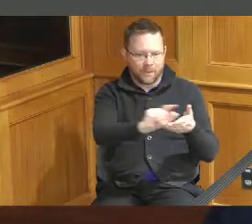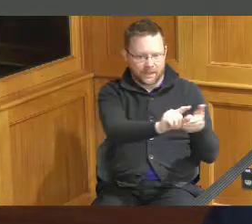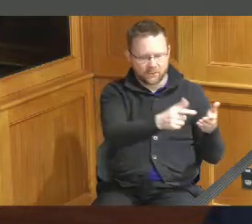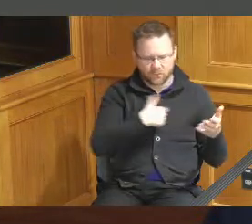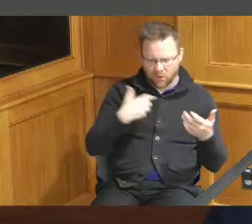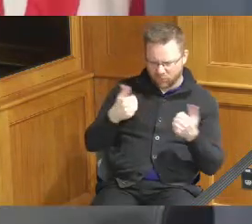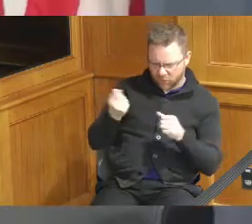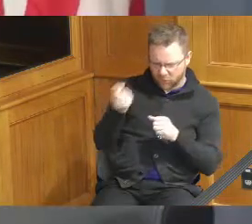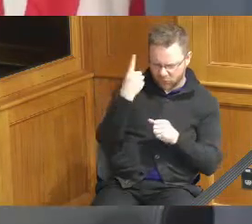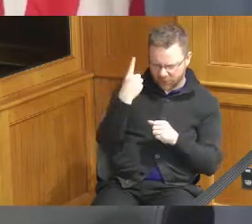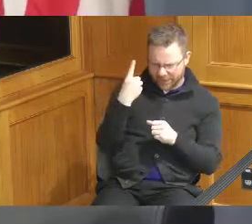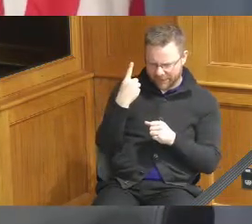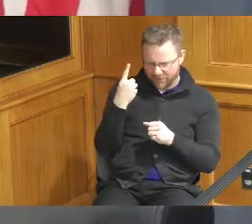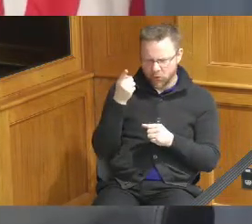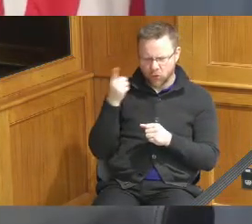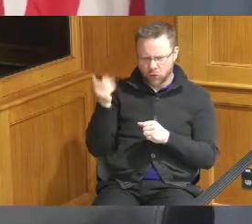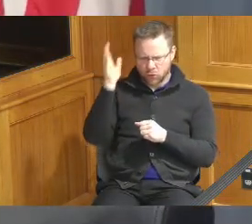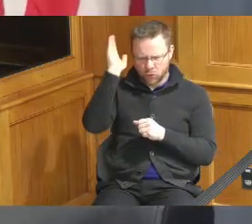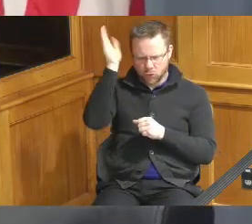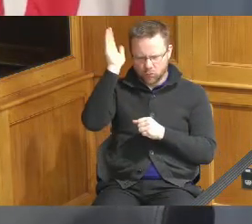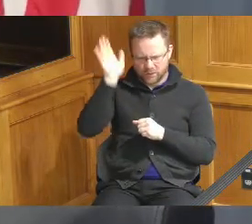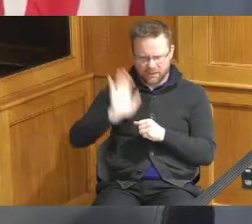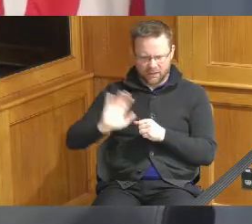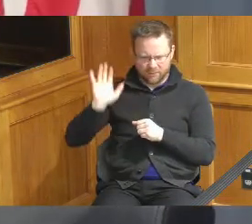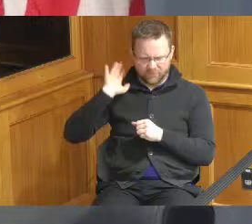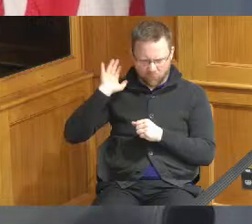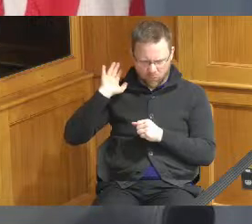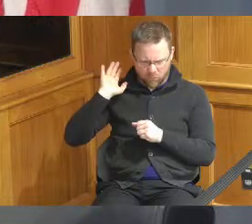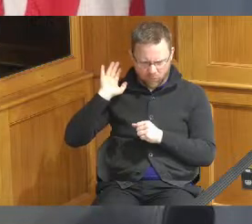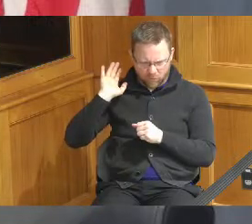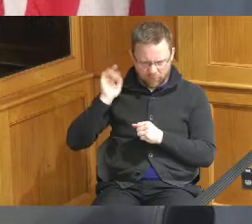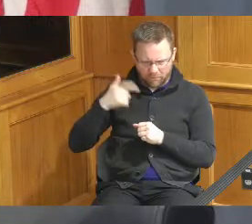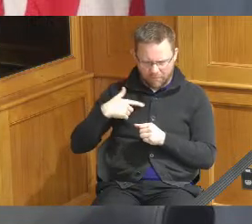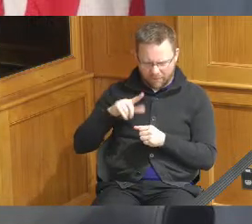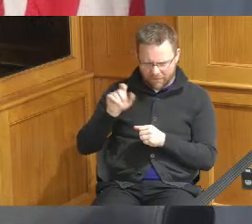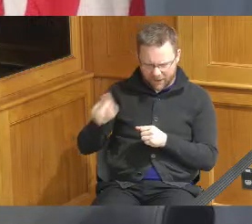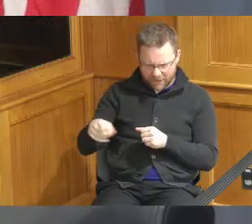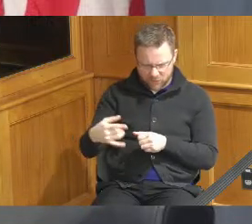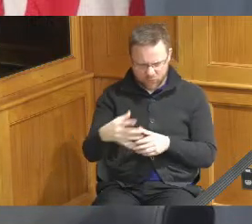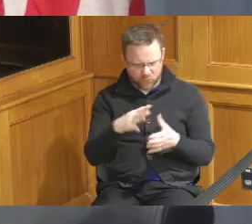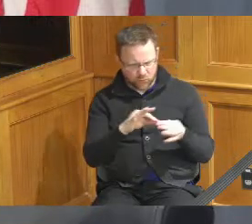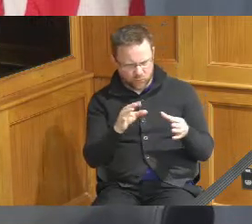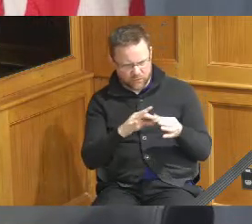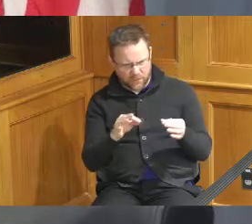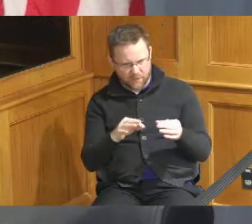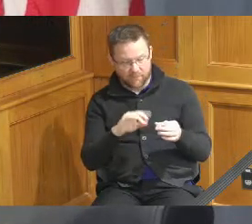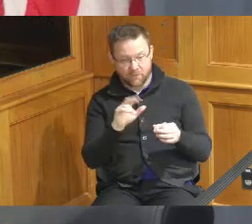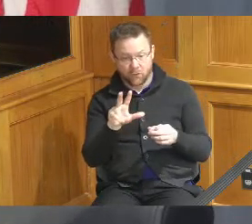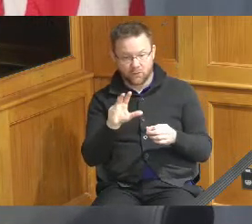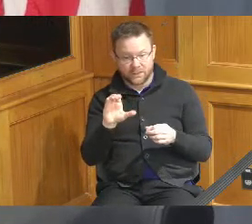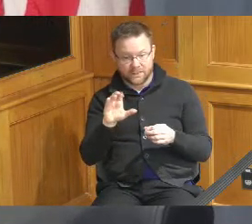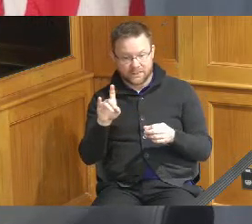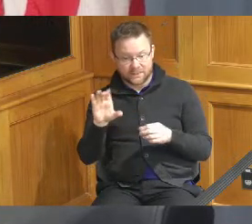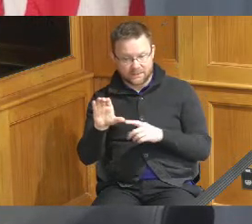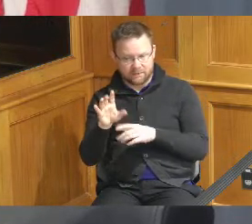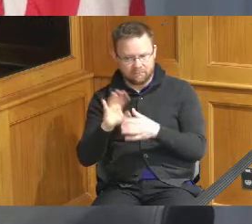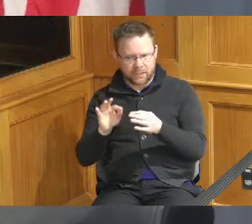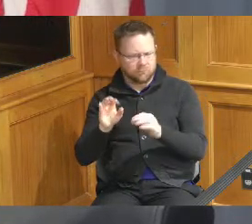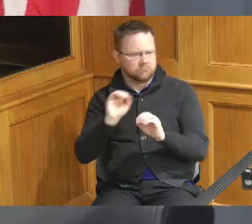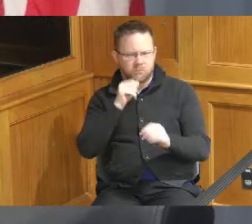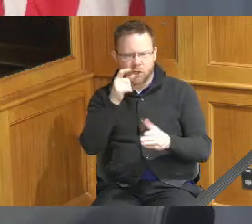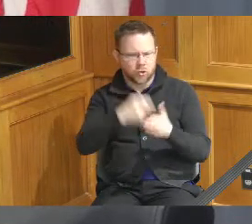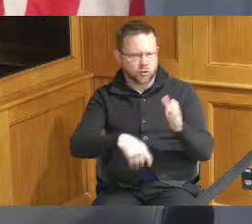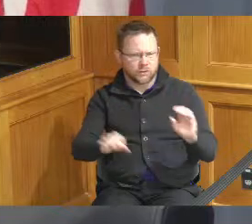understand. There was something that you presented to us, and I had asked you about it. You said first 3CDC said they were not charging